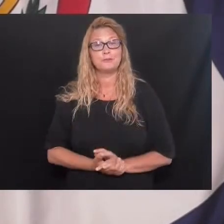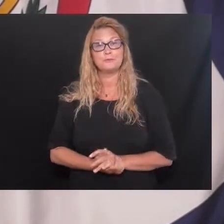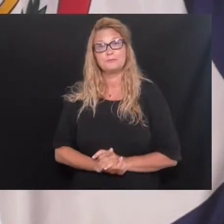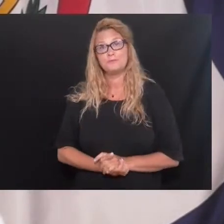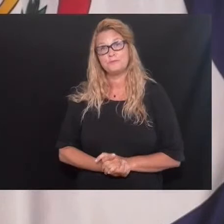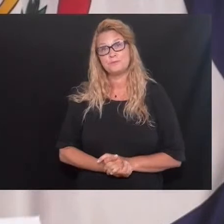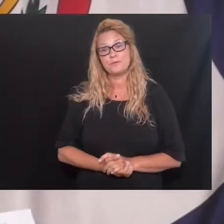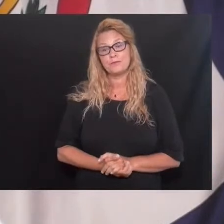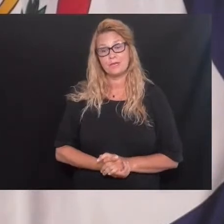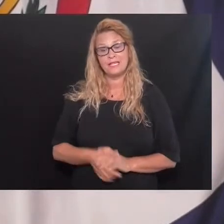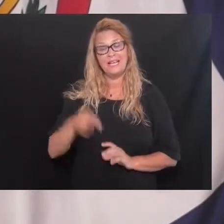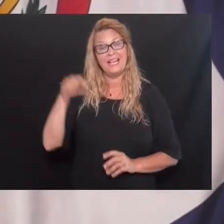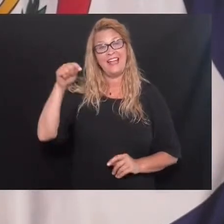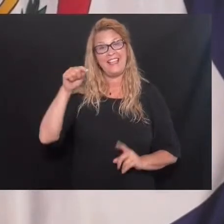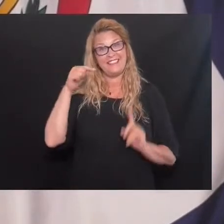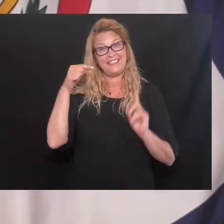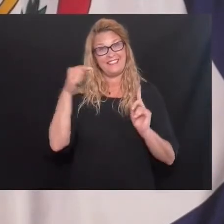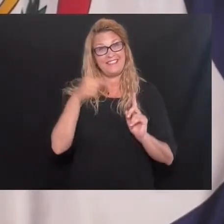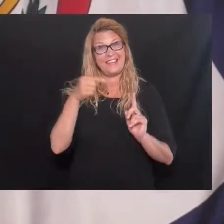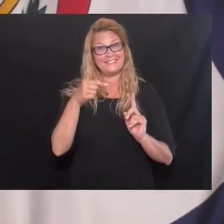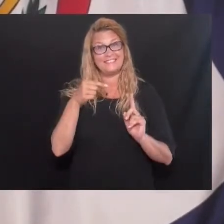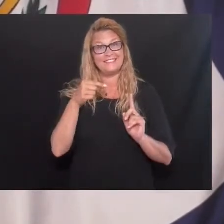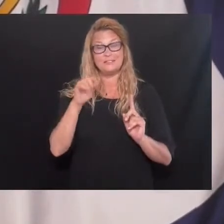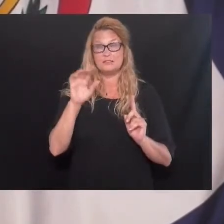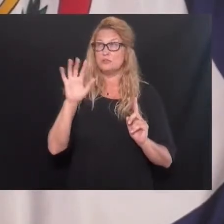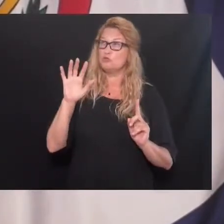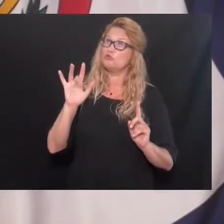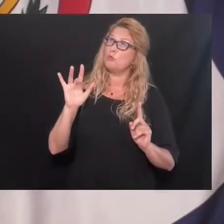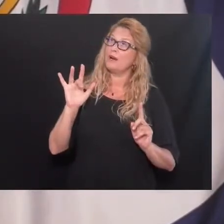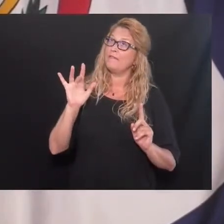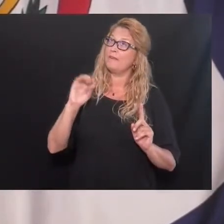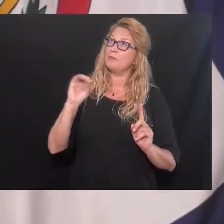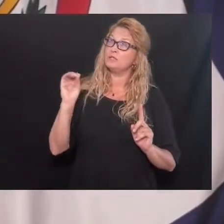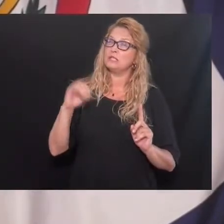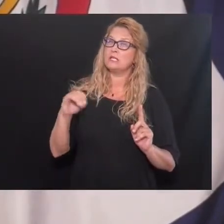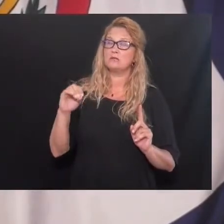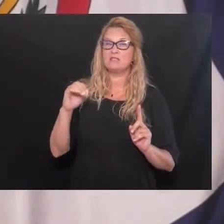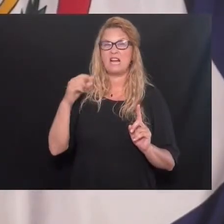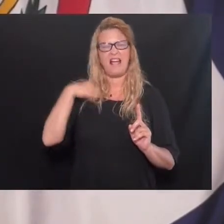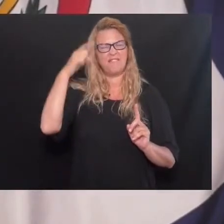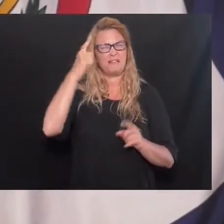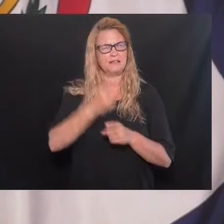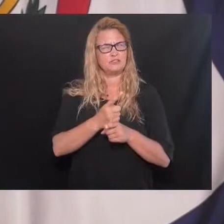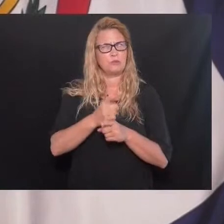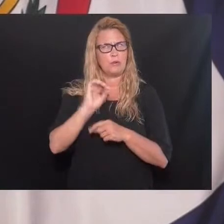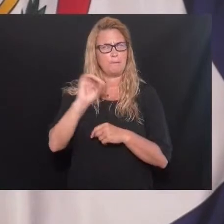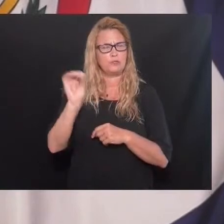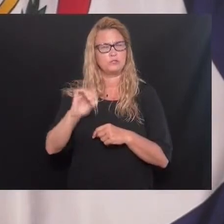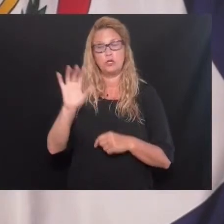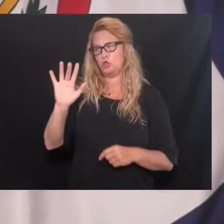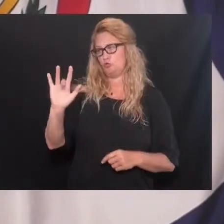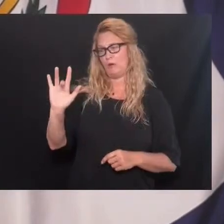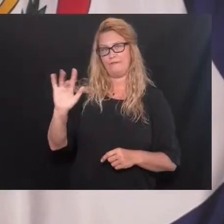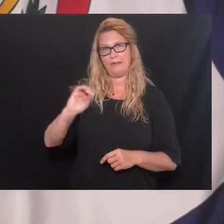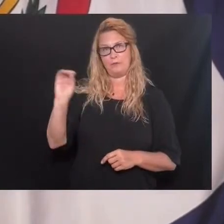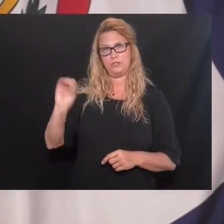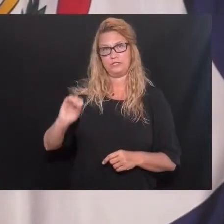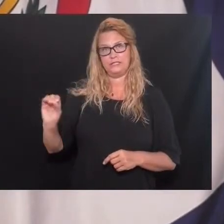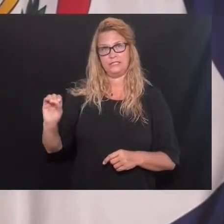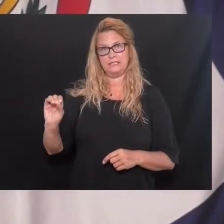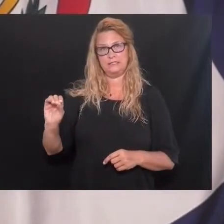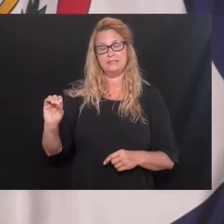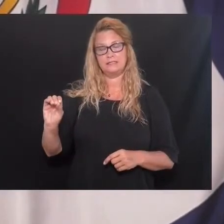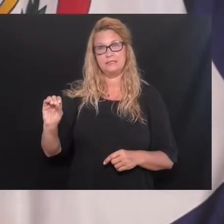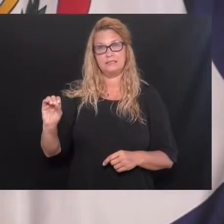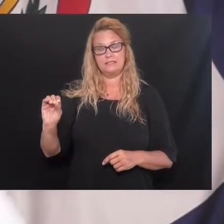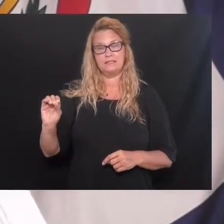This is 25%, I think that's the right percentage. 25% or they're close to